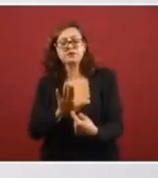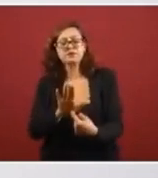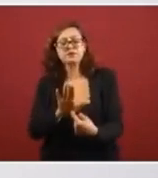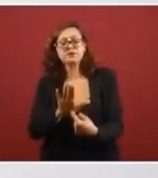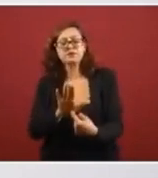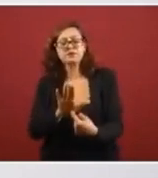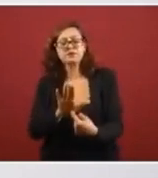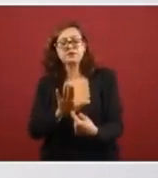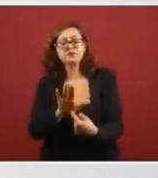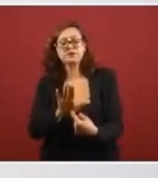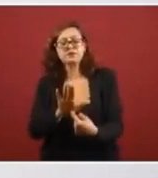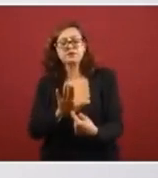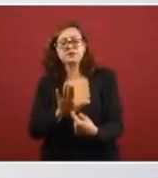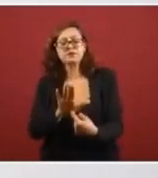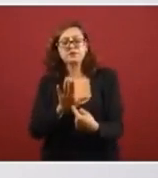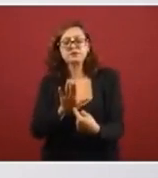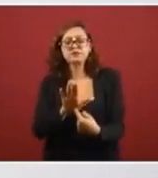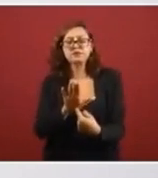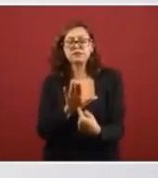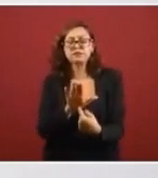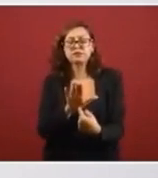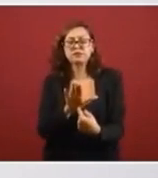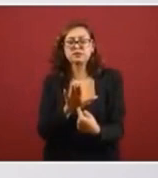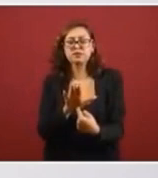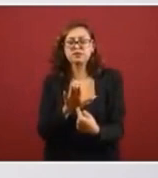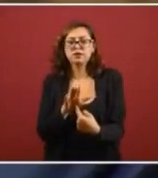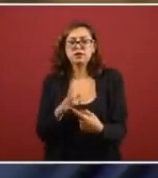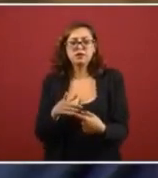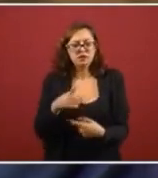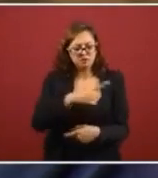the government in favor for